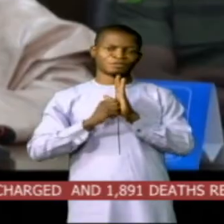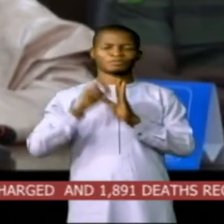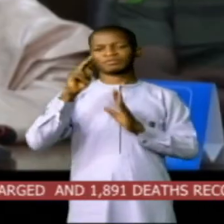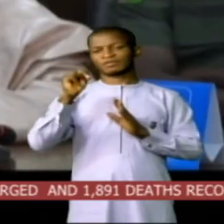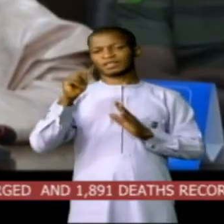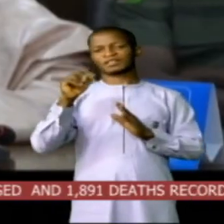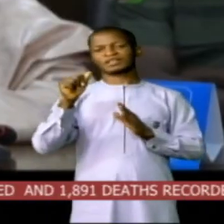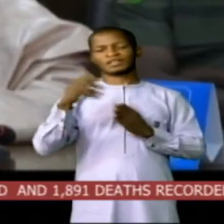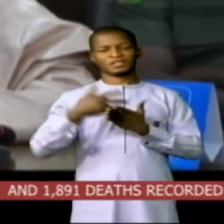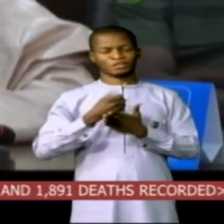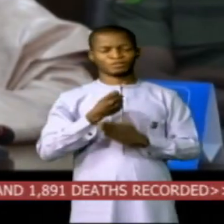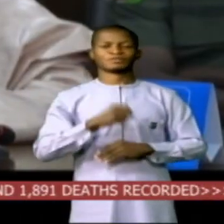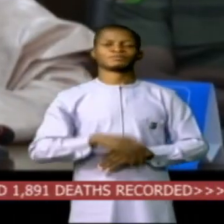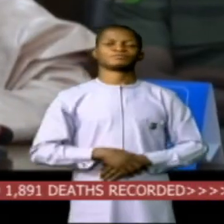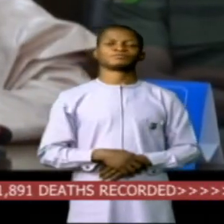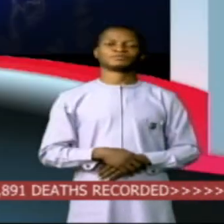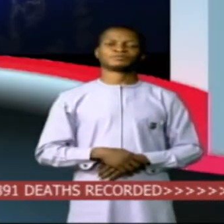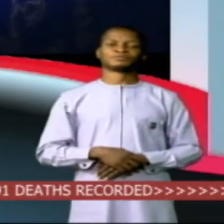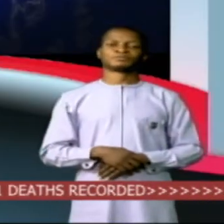Muhammad, NTA News.